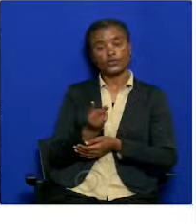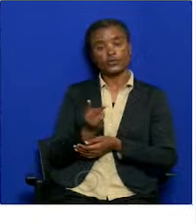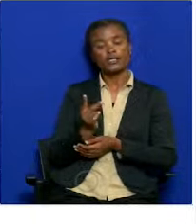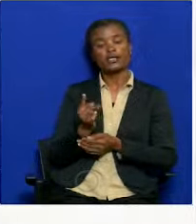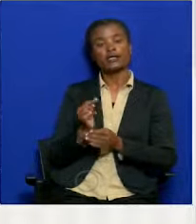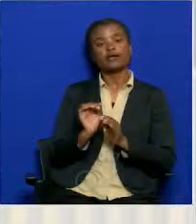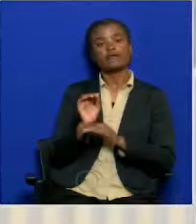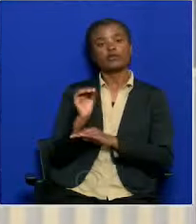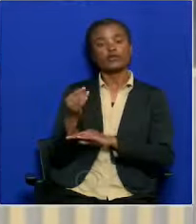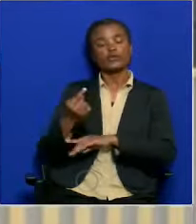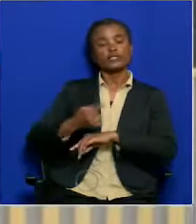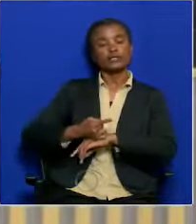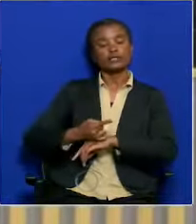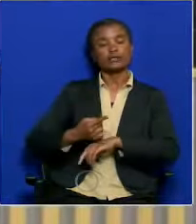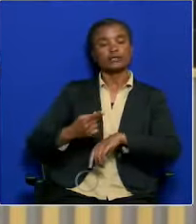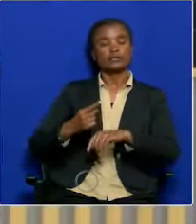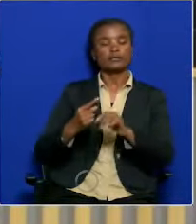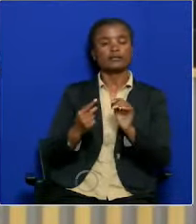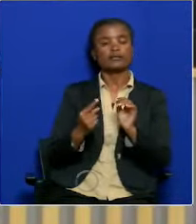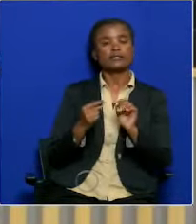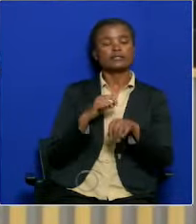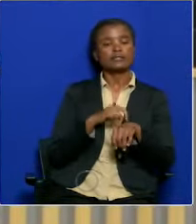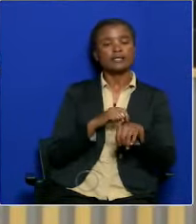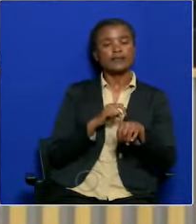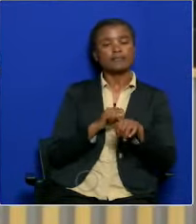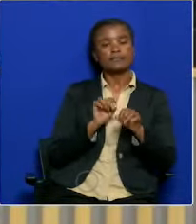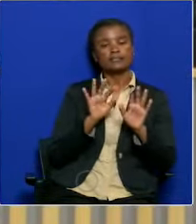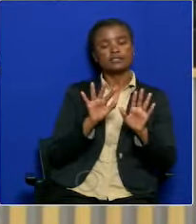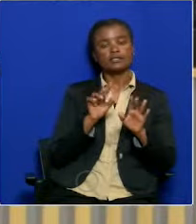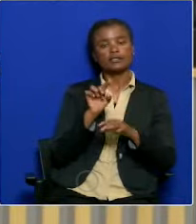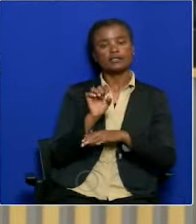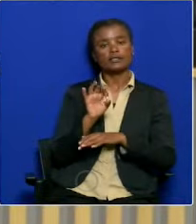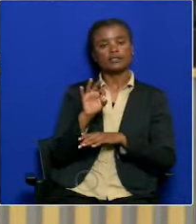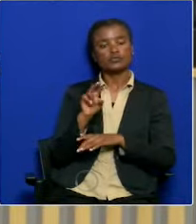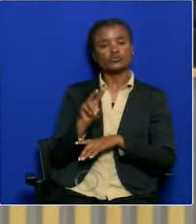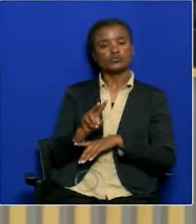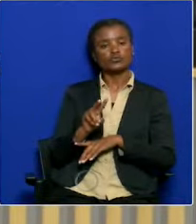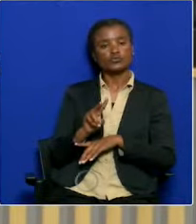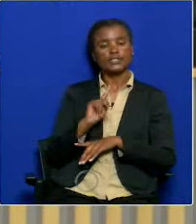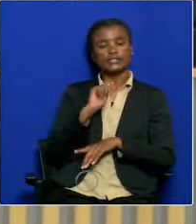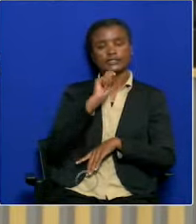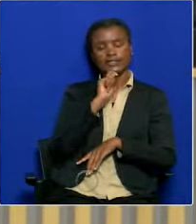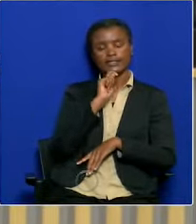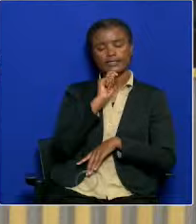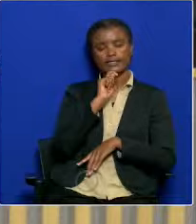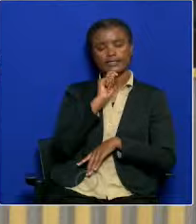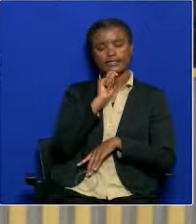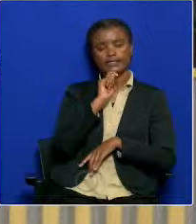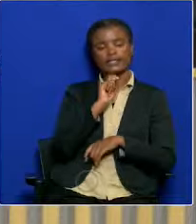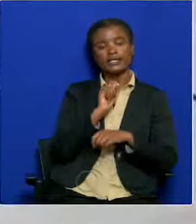10:32 in the morning. When between those two chats did you reprimand him?